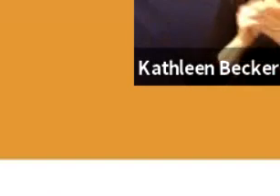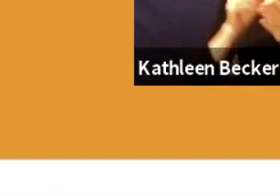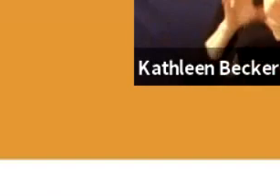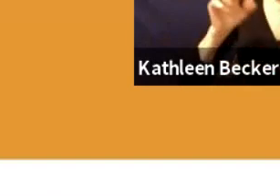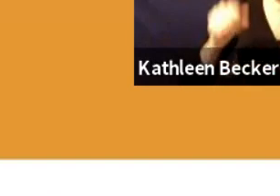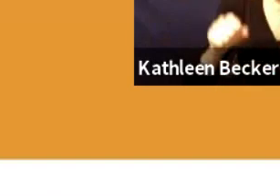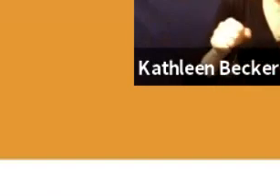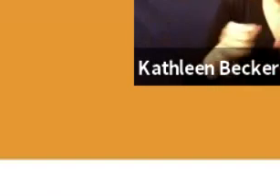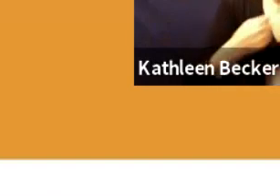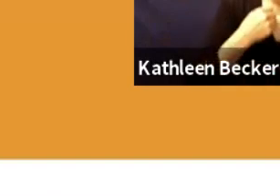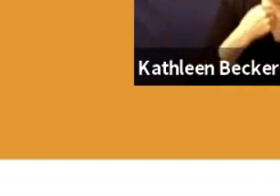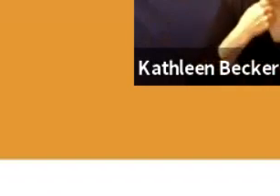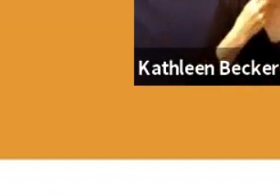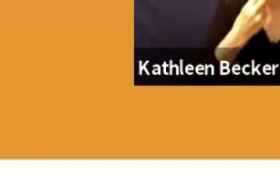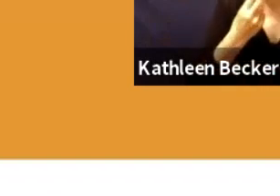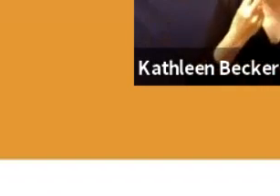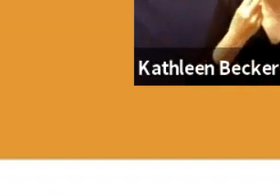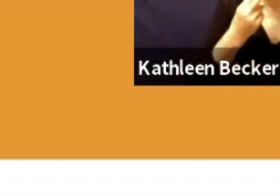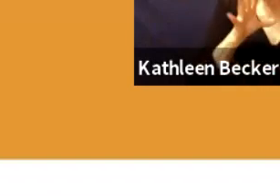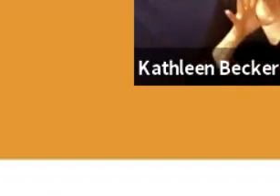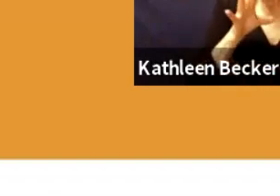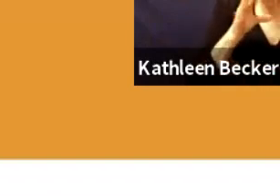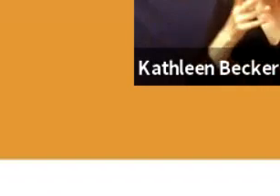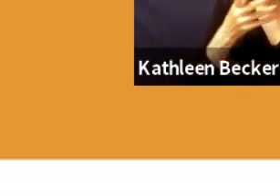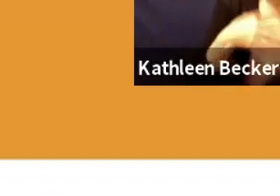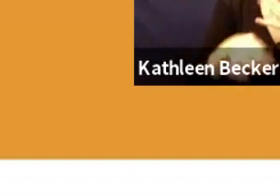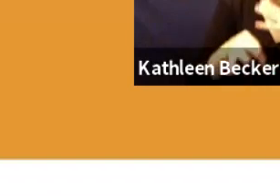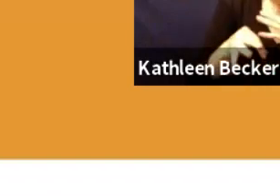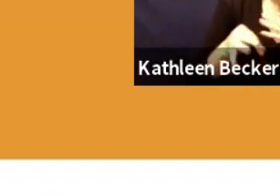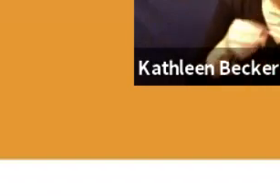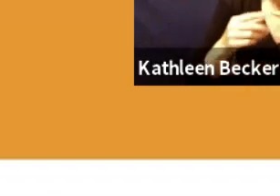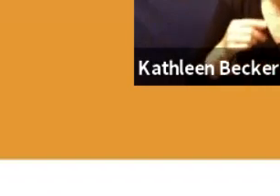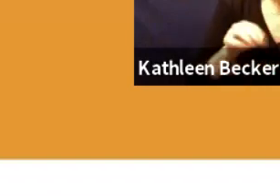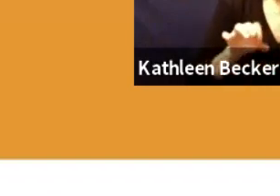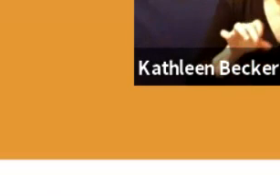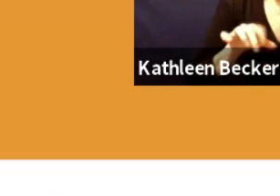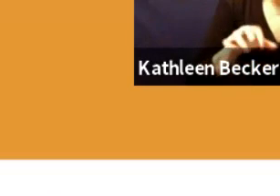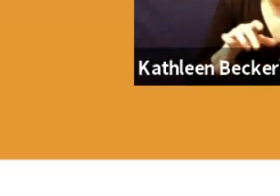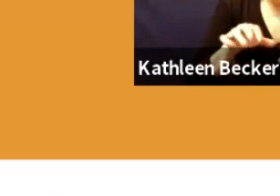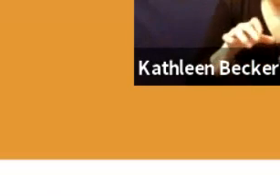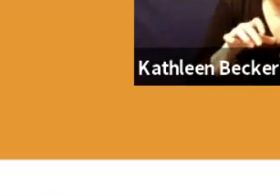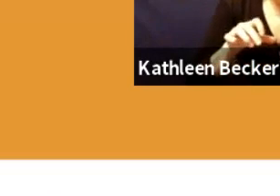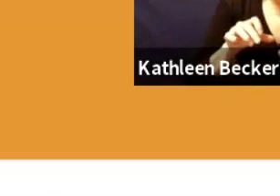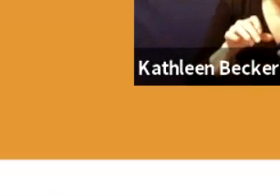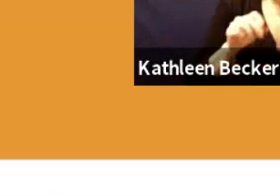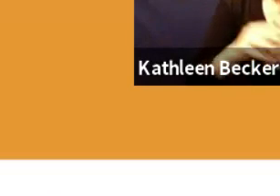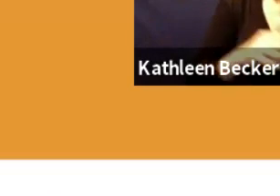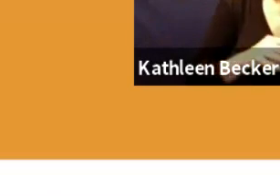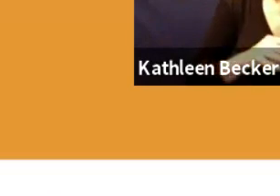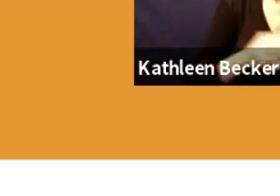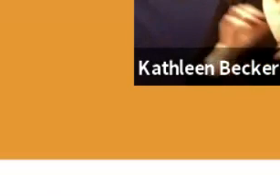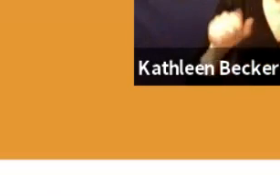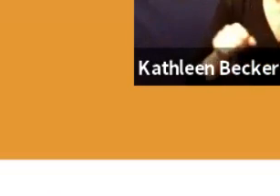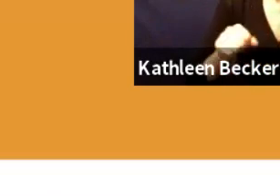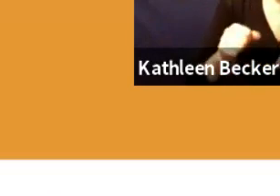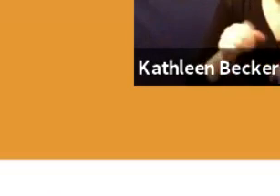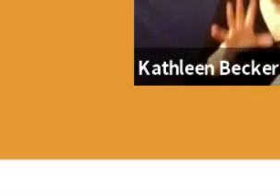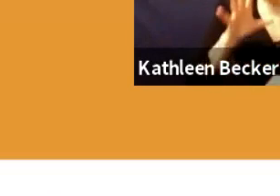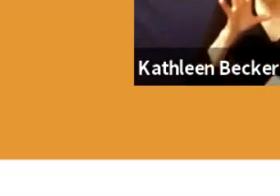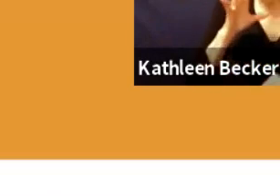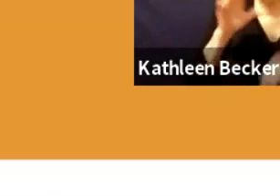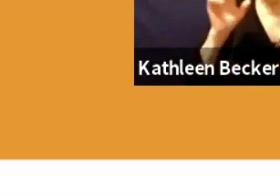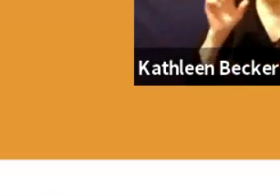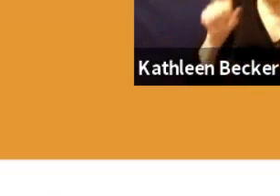just speak rather than trying to type. It can speak